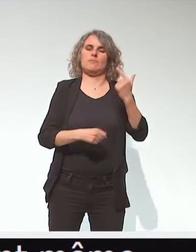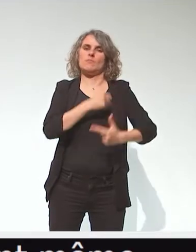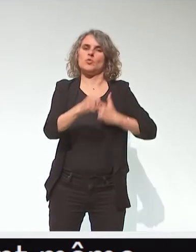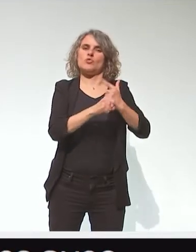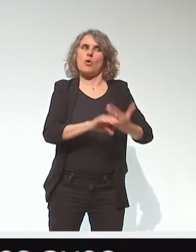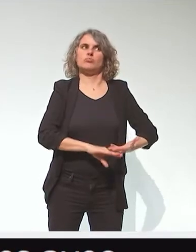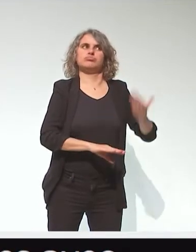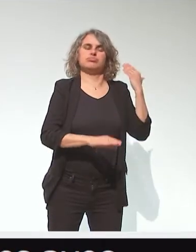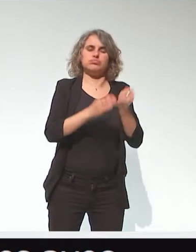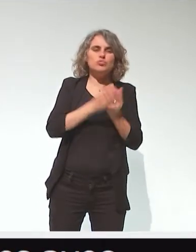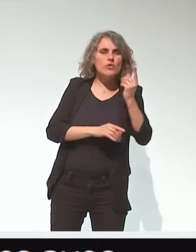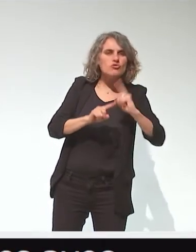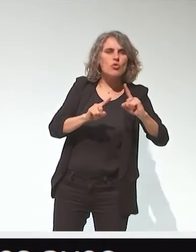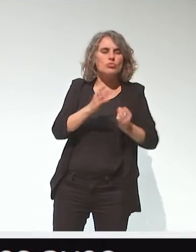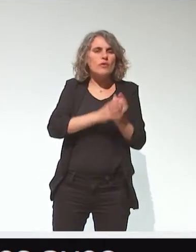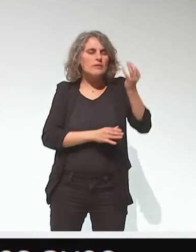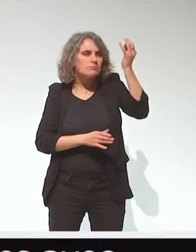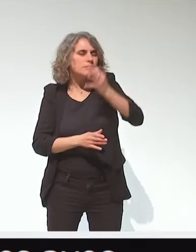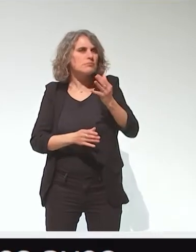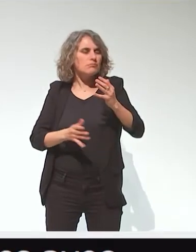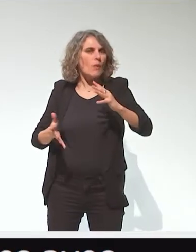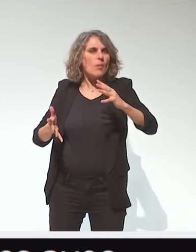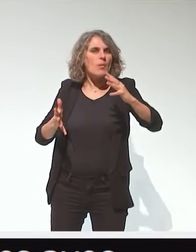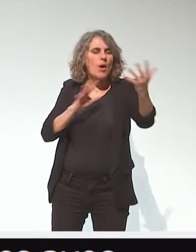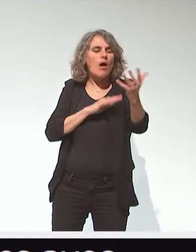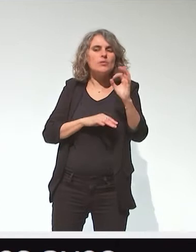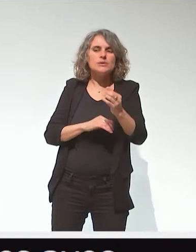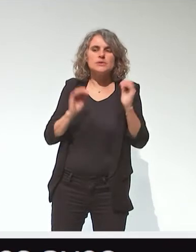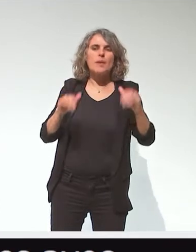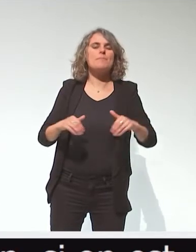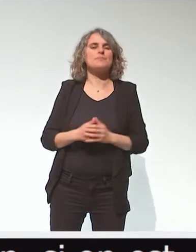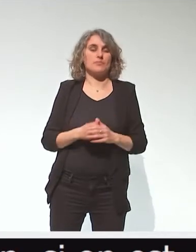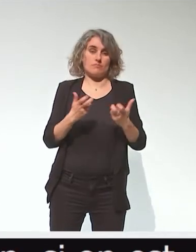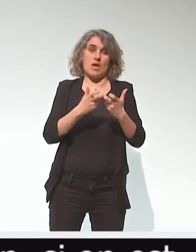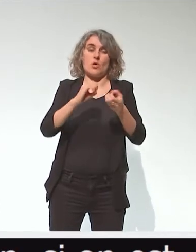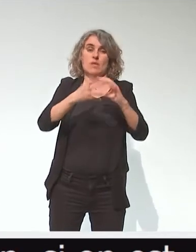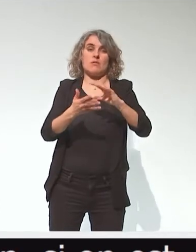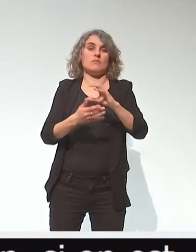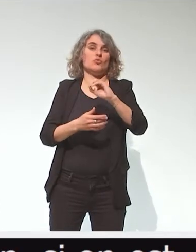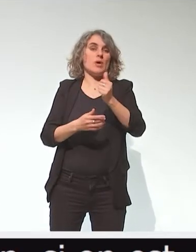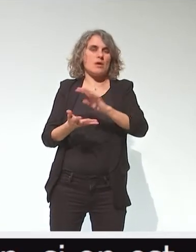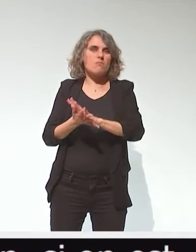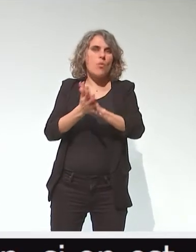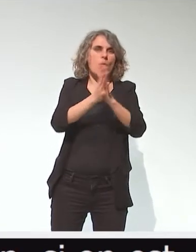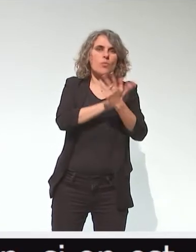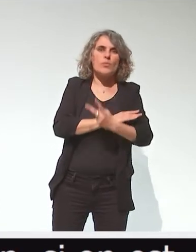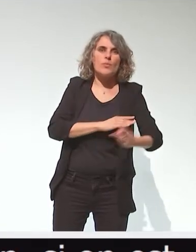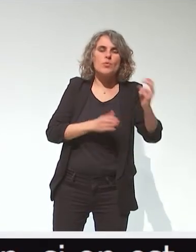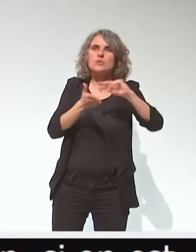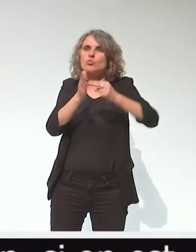instance, through the accelerated digitalization. There is a new open, I would